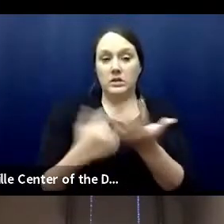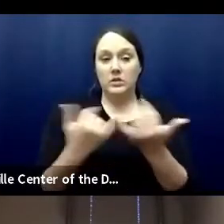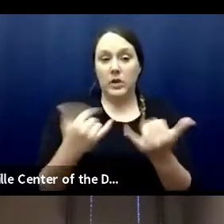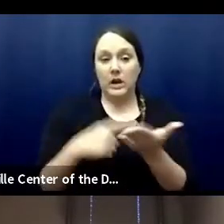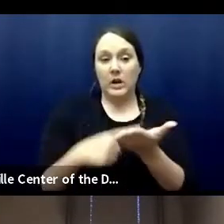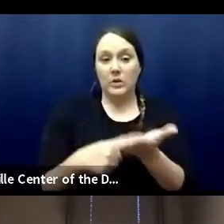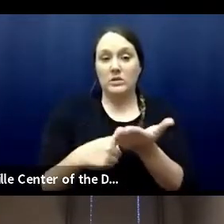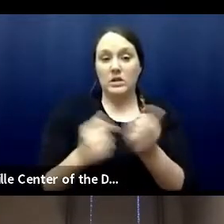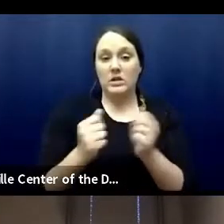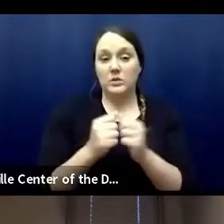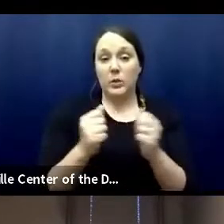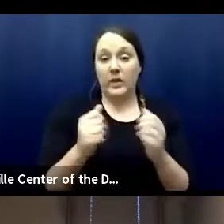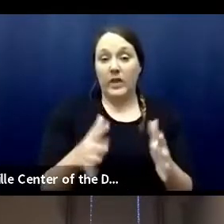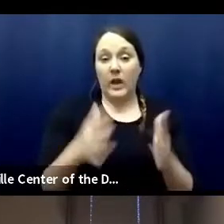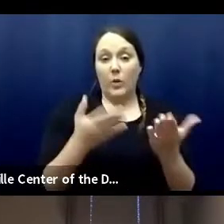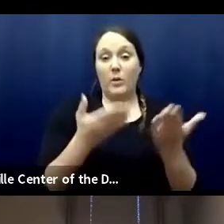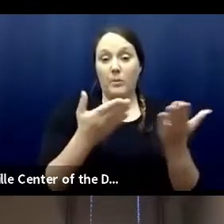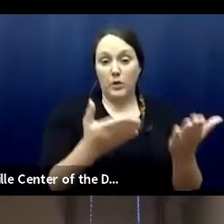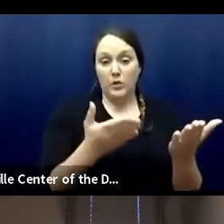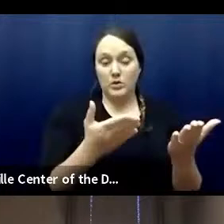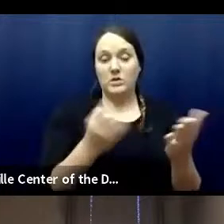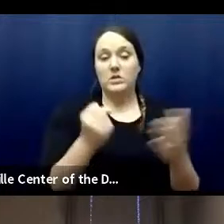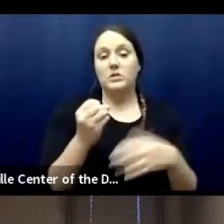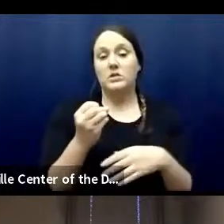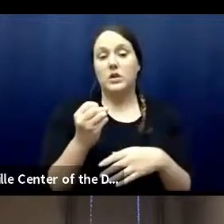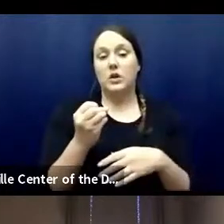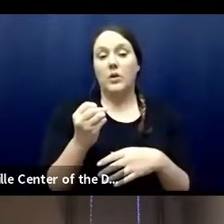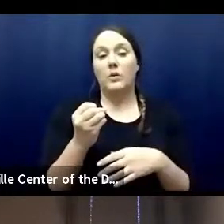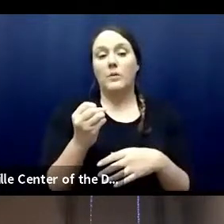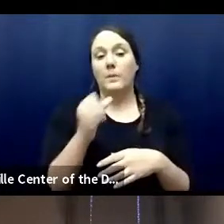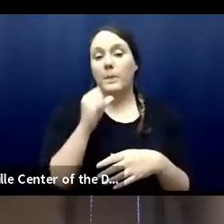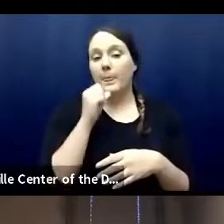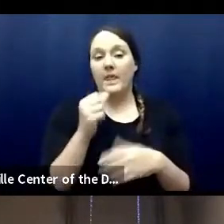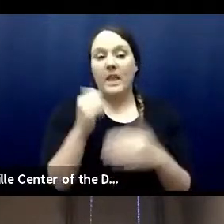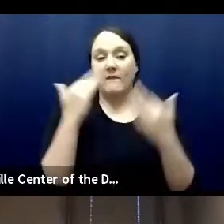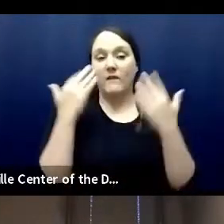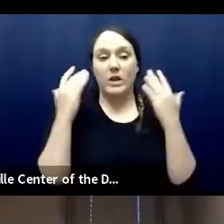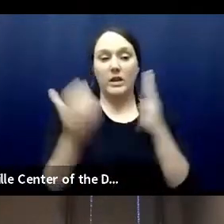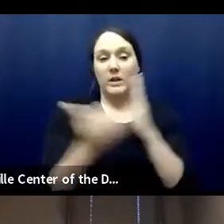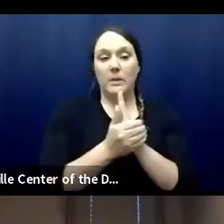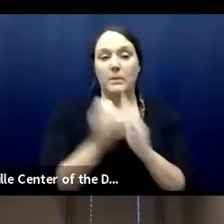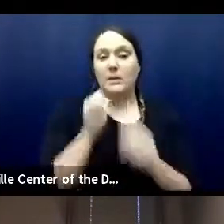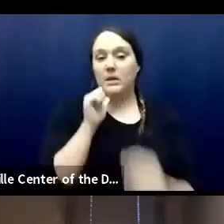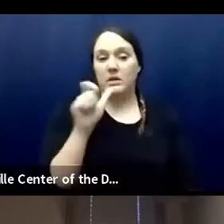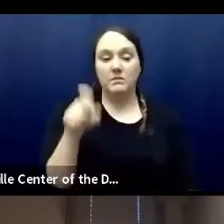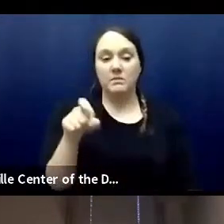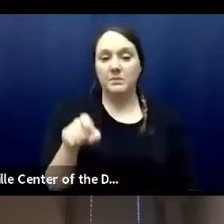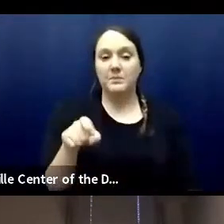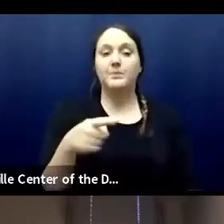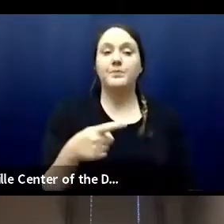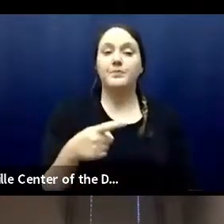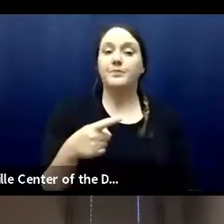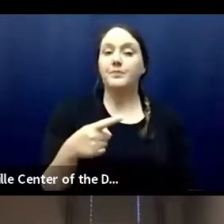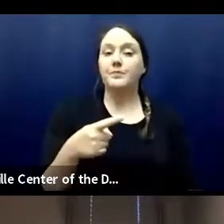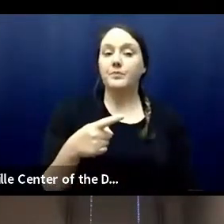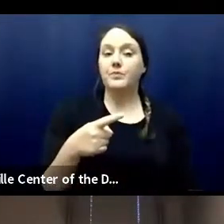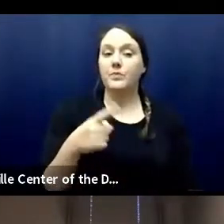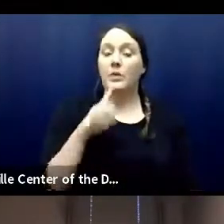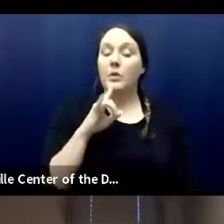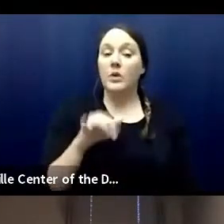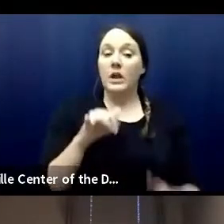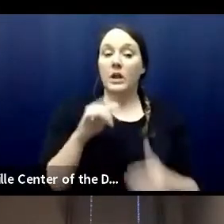this without a motion. Right. So there's not even a friendly amendment needed. Well, actually, what's in